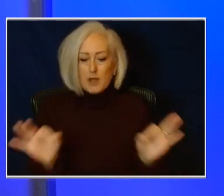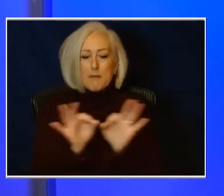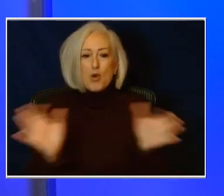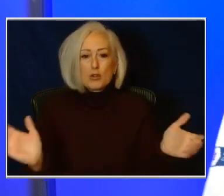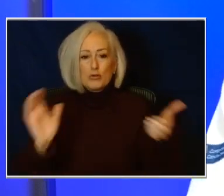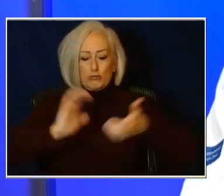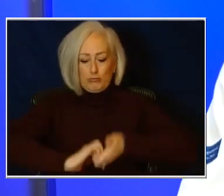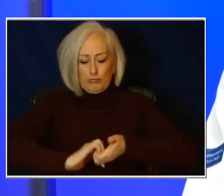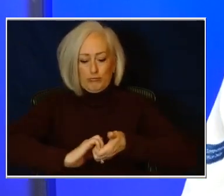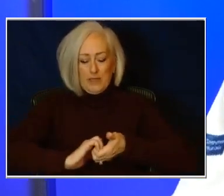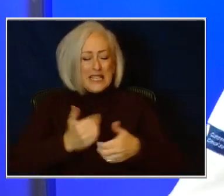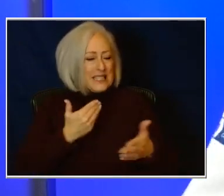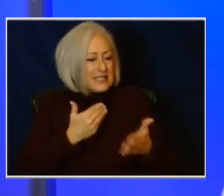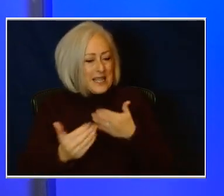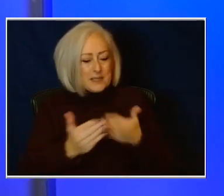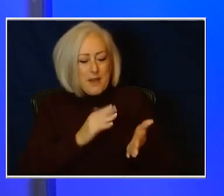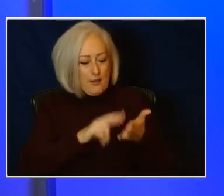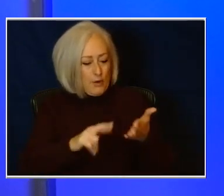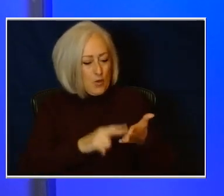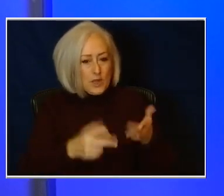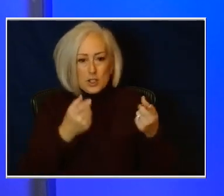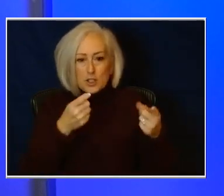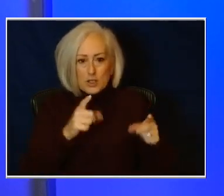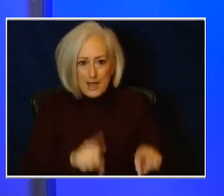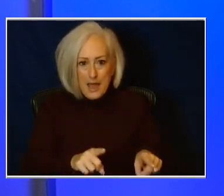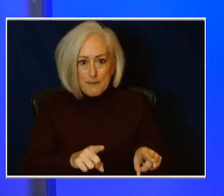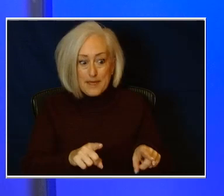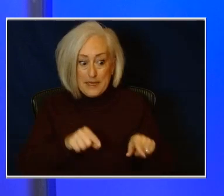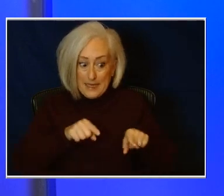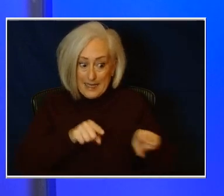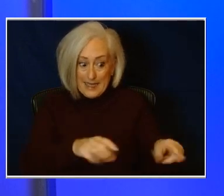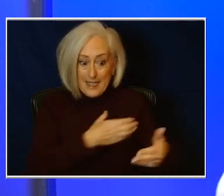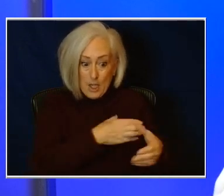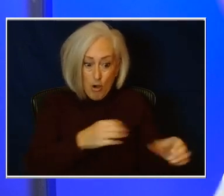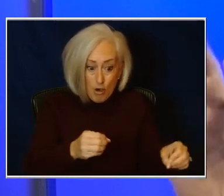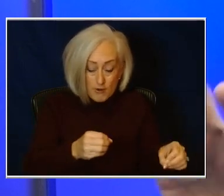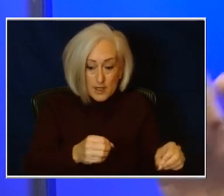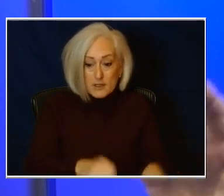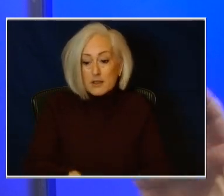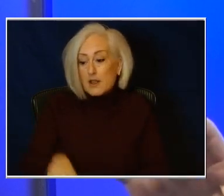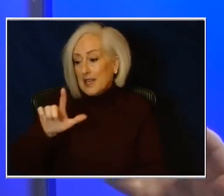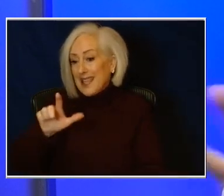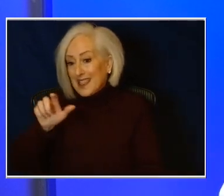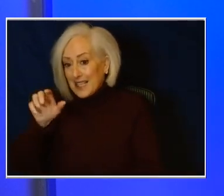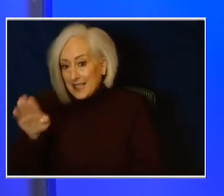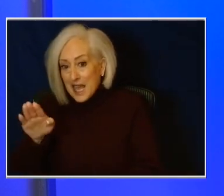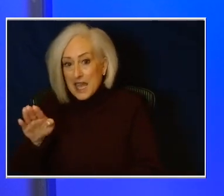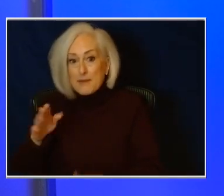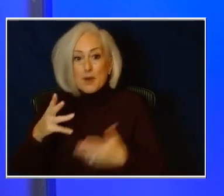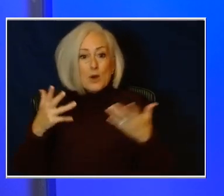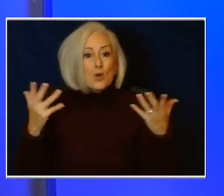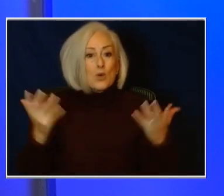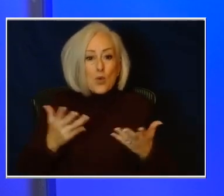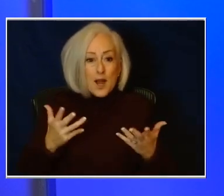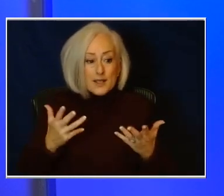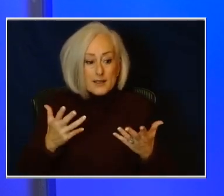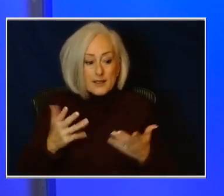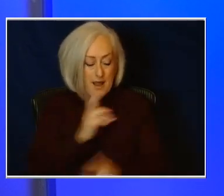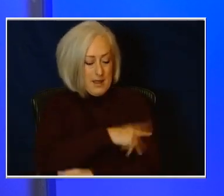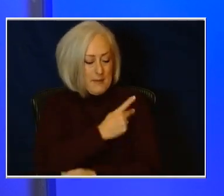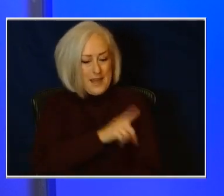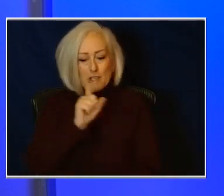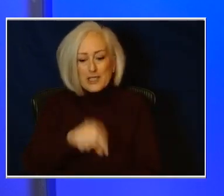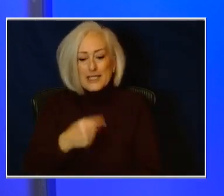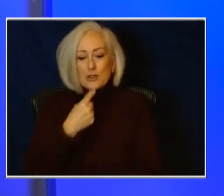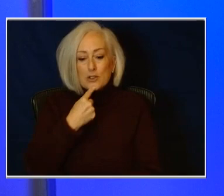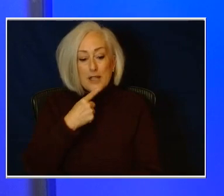in the laboratory, or in clinical trials, we need the patient's voice to tell us, well, that's important to me, that's important to the patient community, so